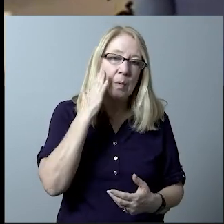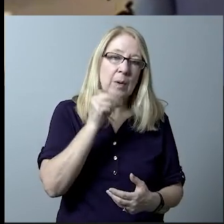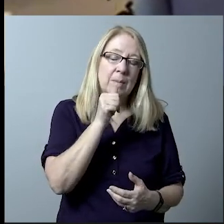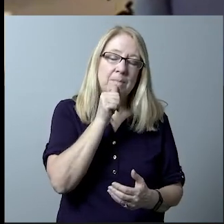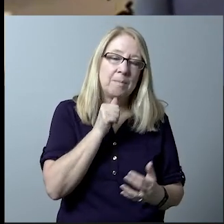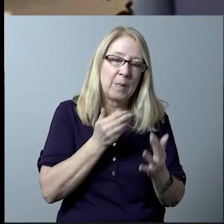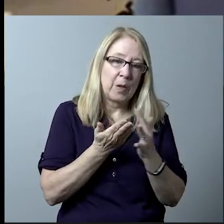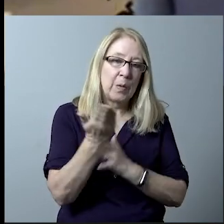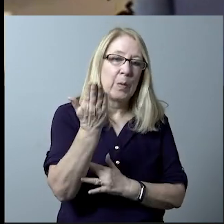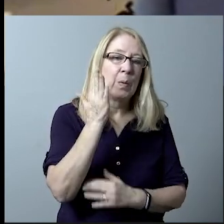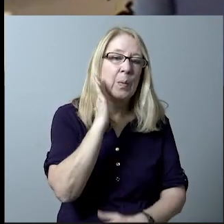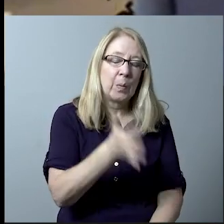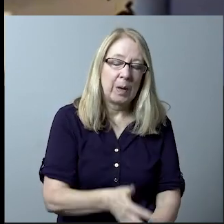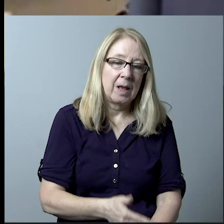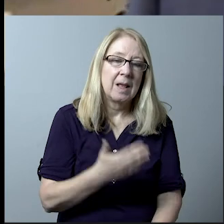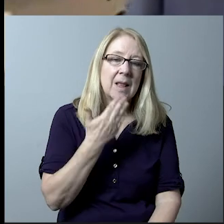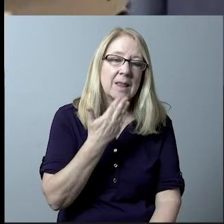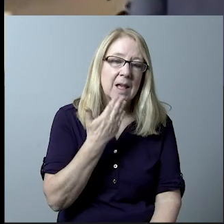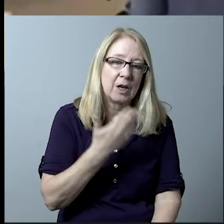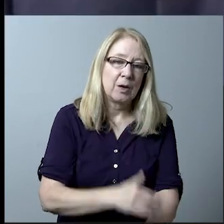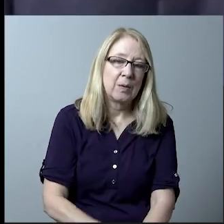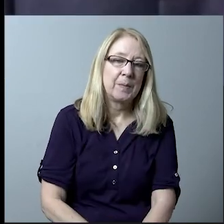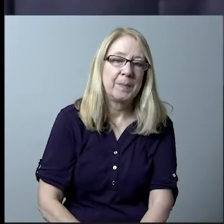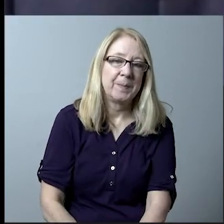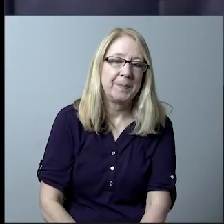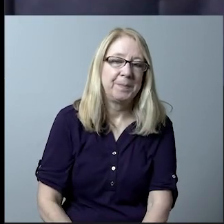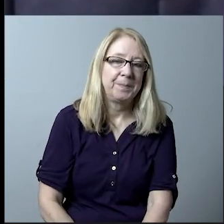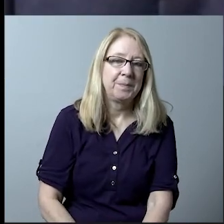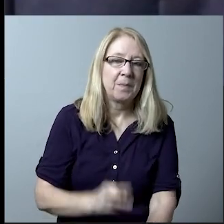heart. We will get through this. Thank you.